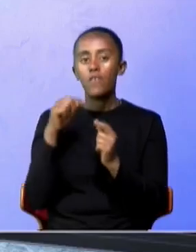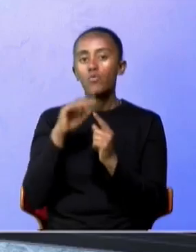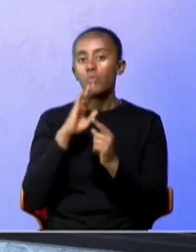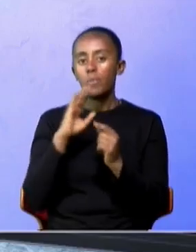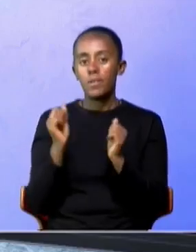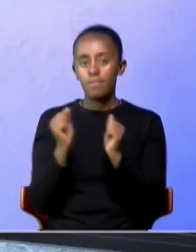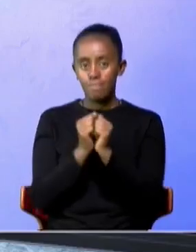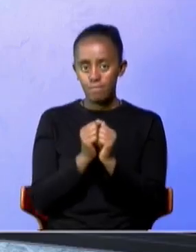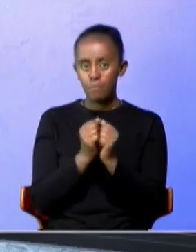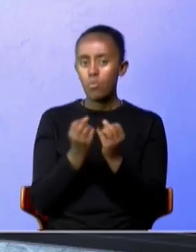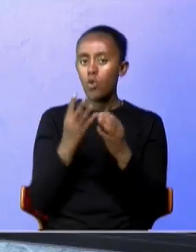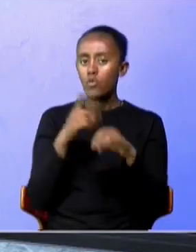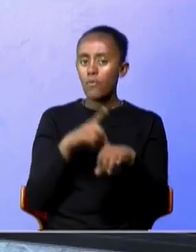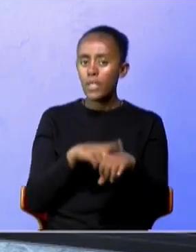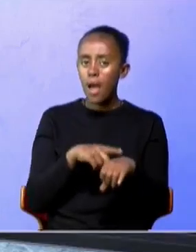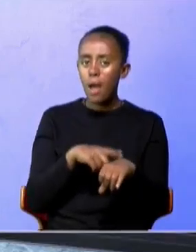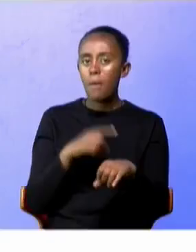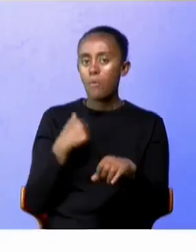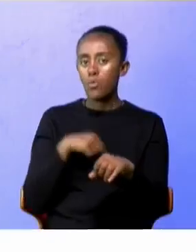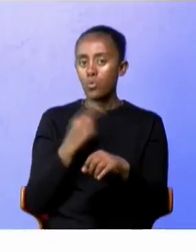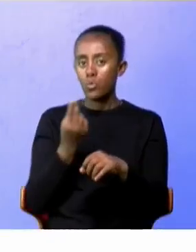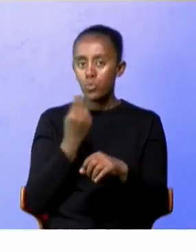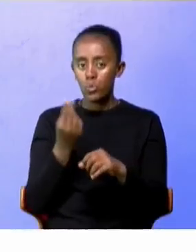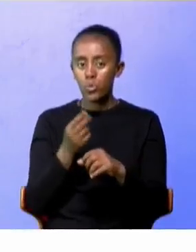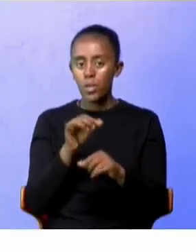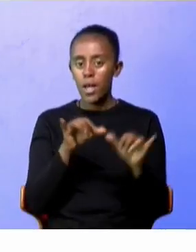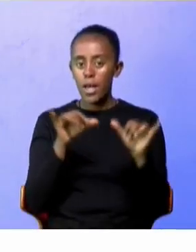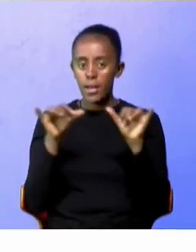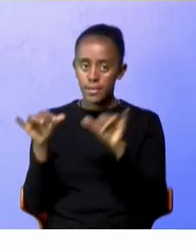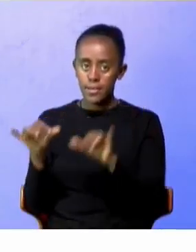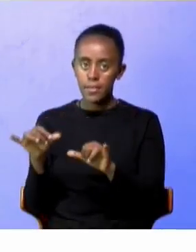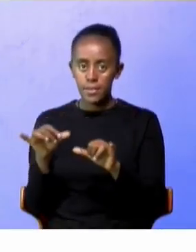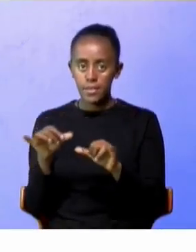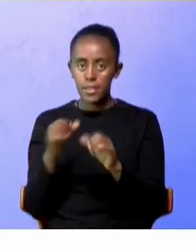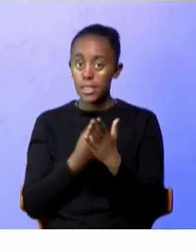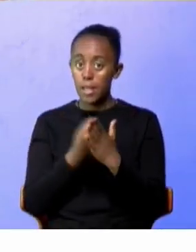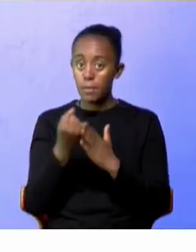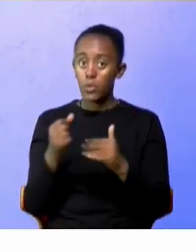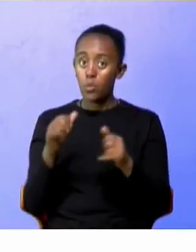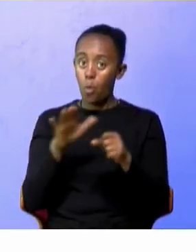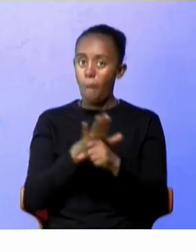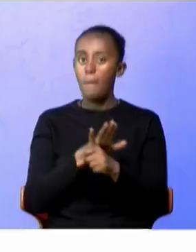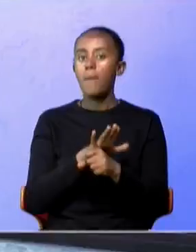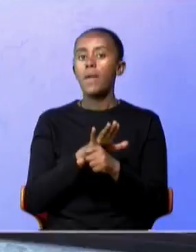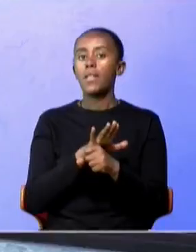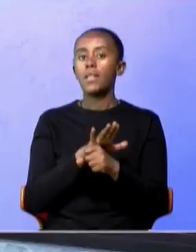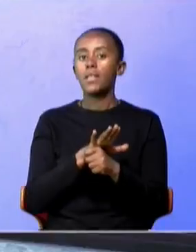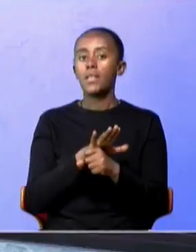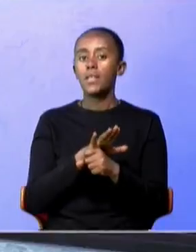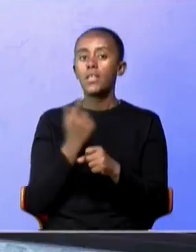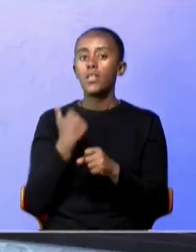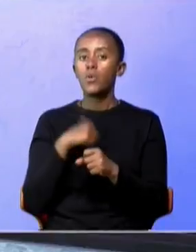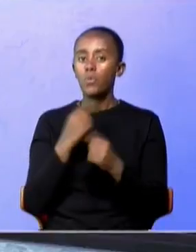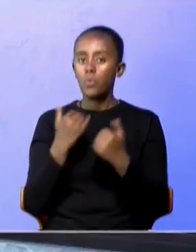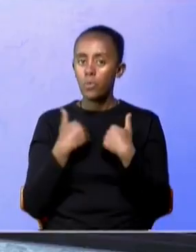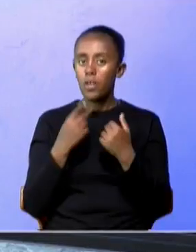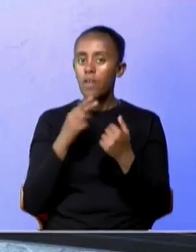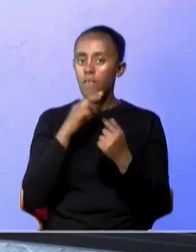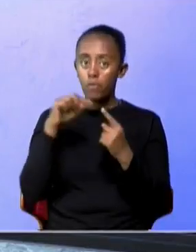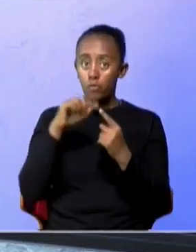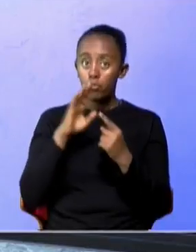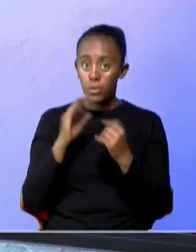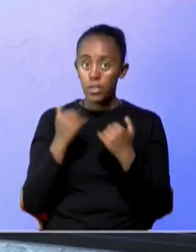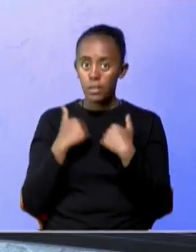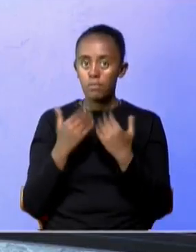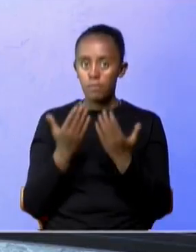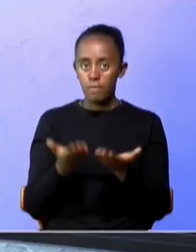here. Most of the time when we use it as a subject complement, we have a verb to be